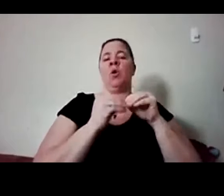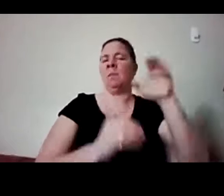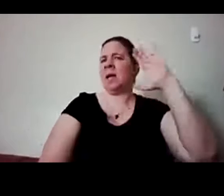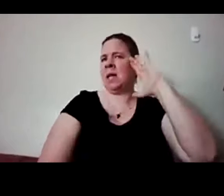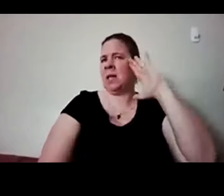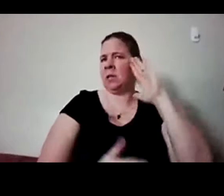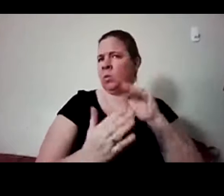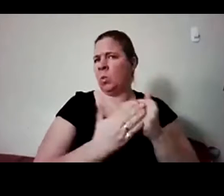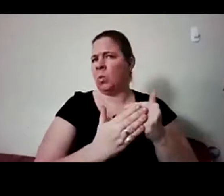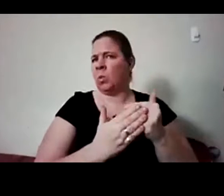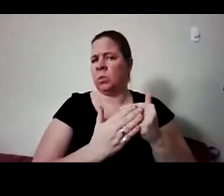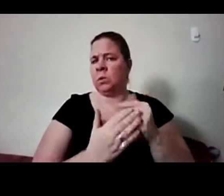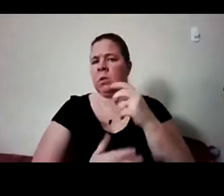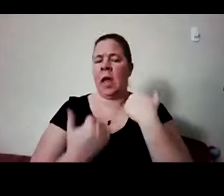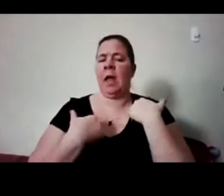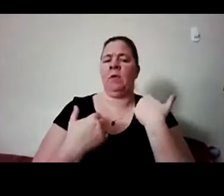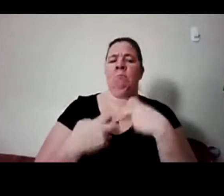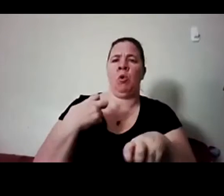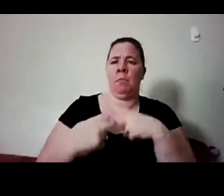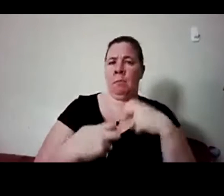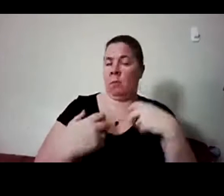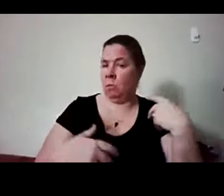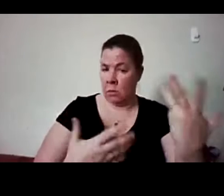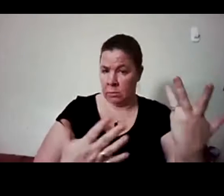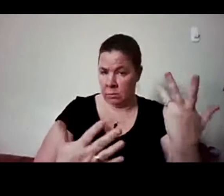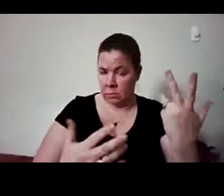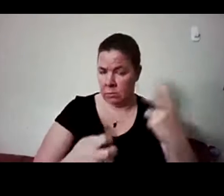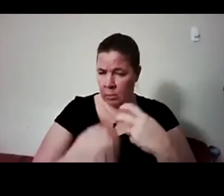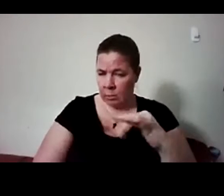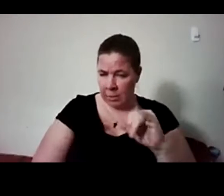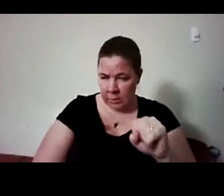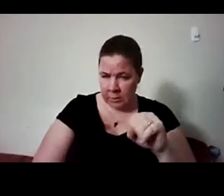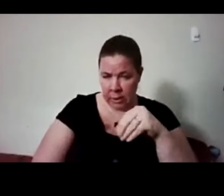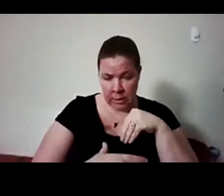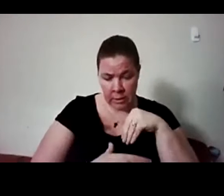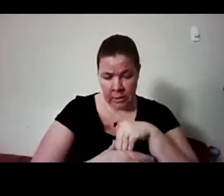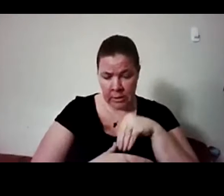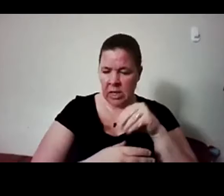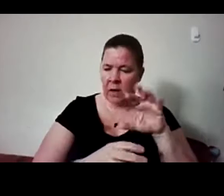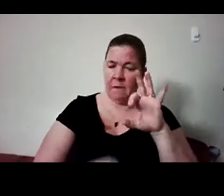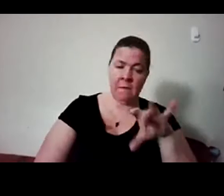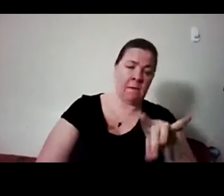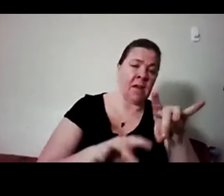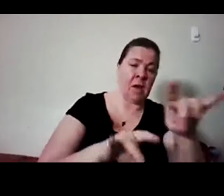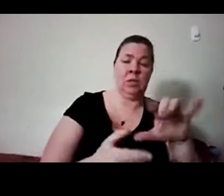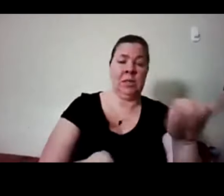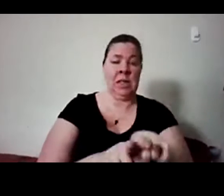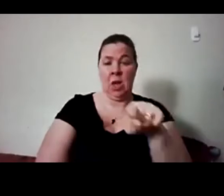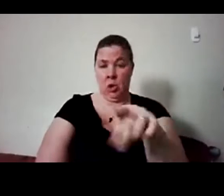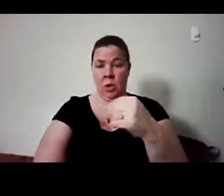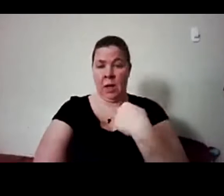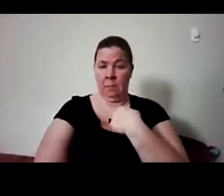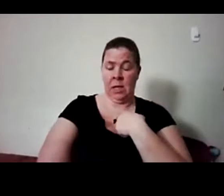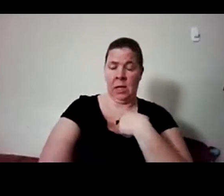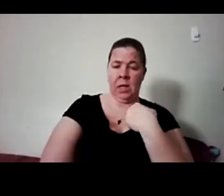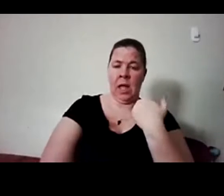said, well, we have a problem. The problem is some insiders, some founders like you and I